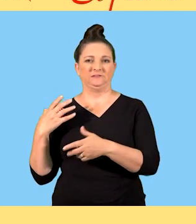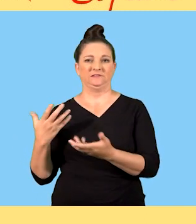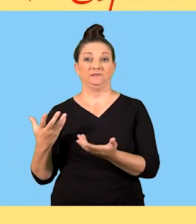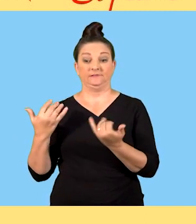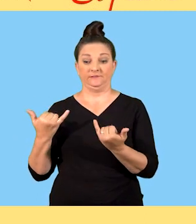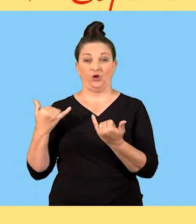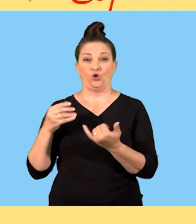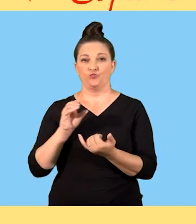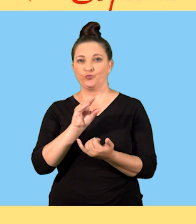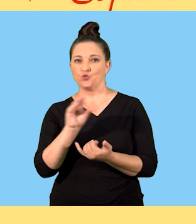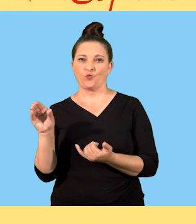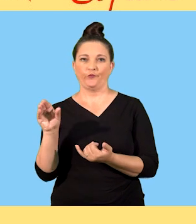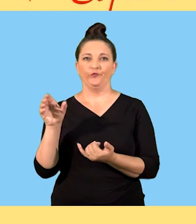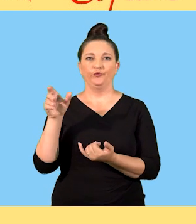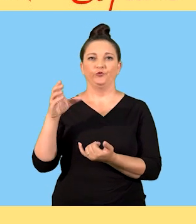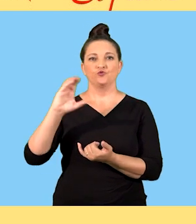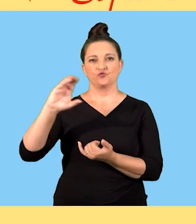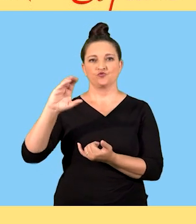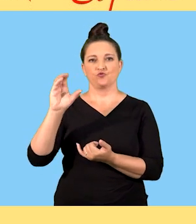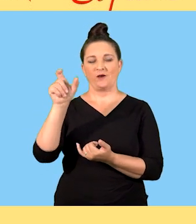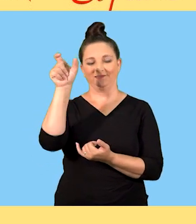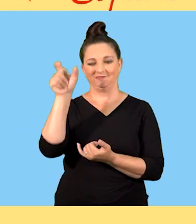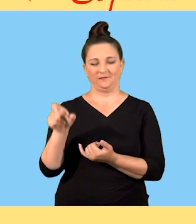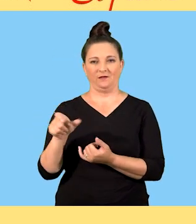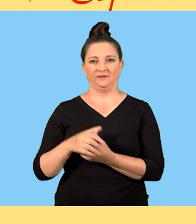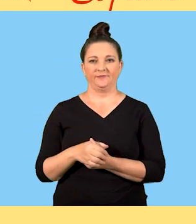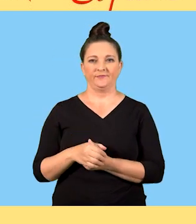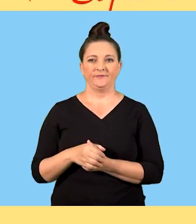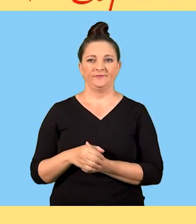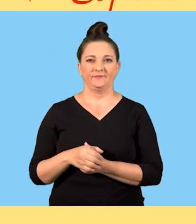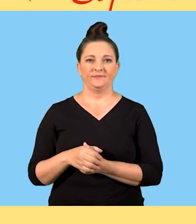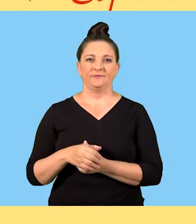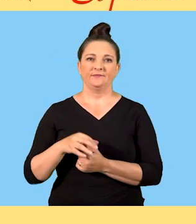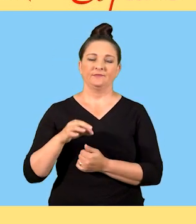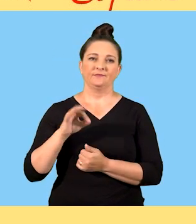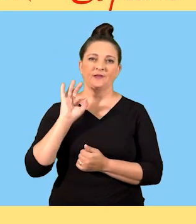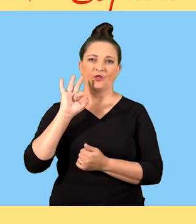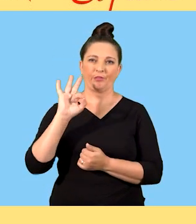side. And we're going to say the accrued expense is